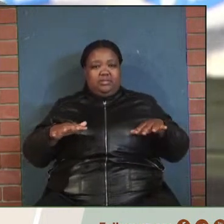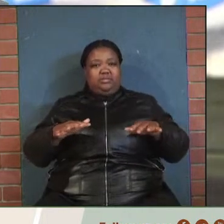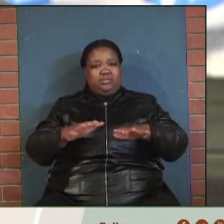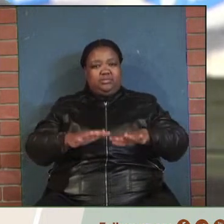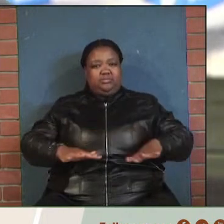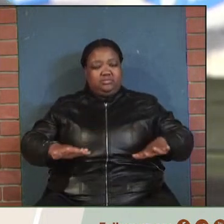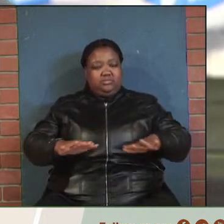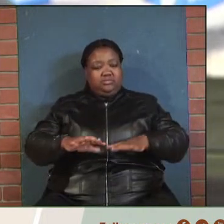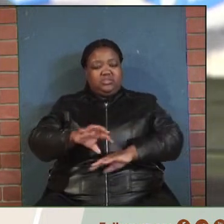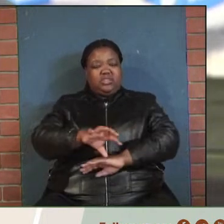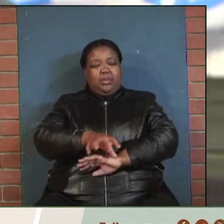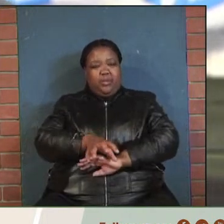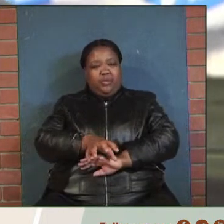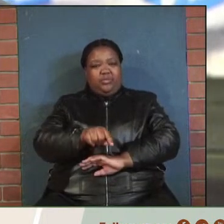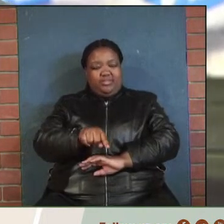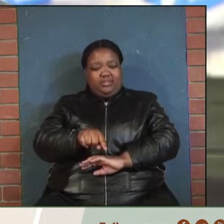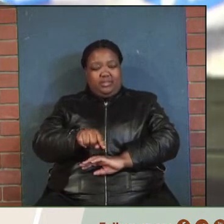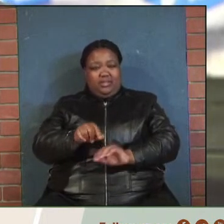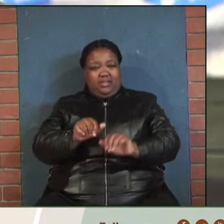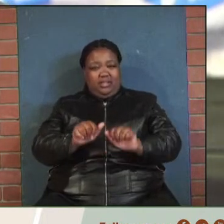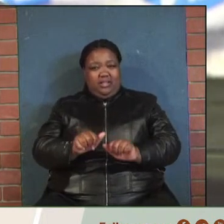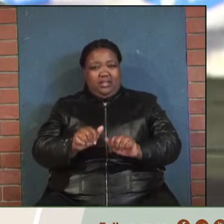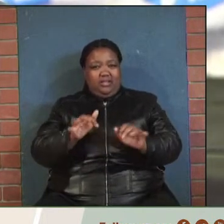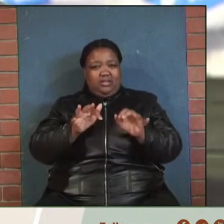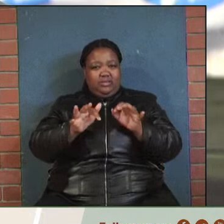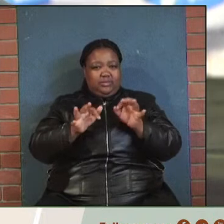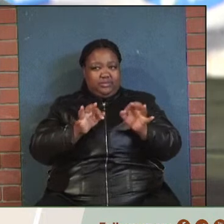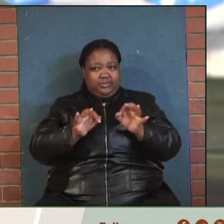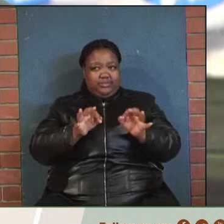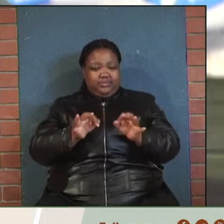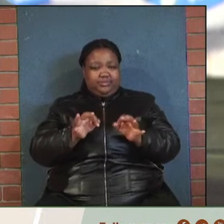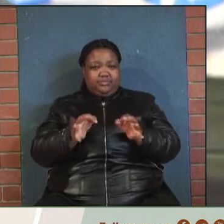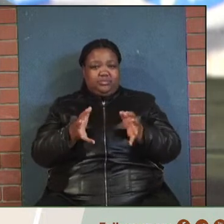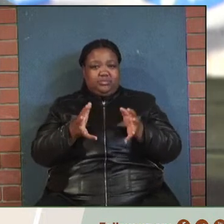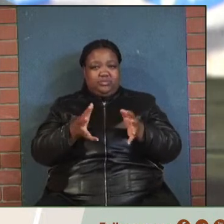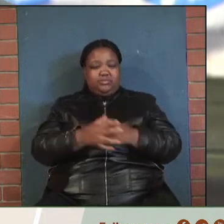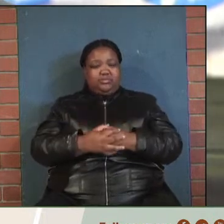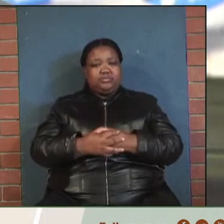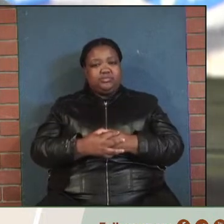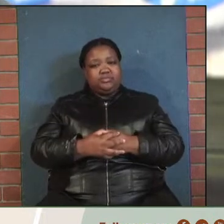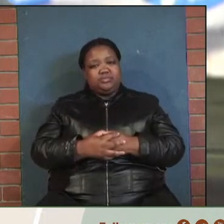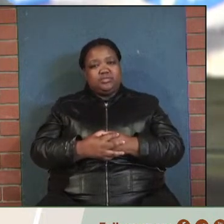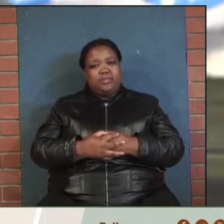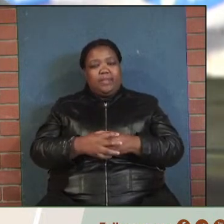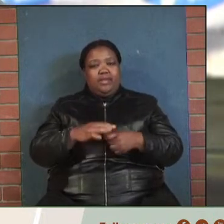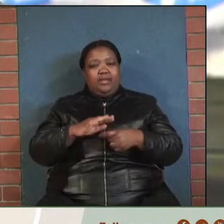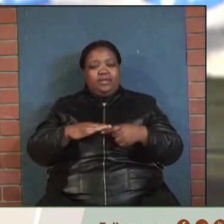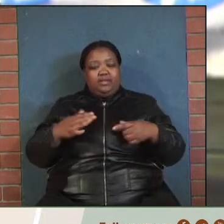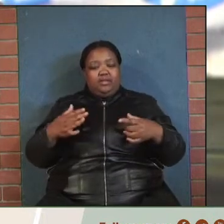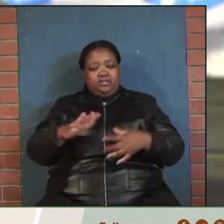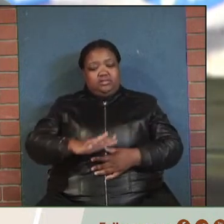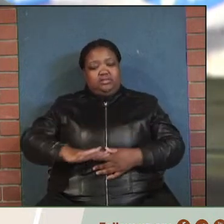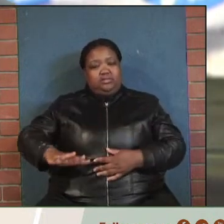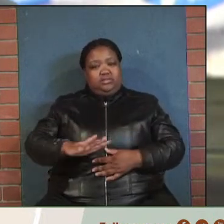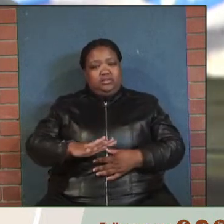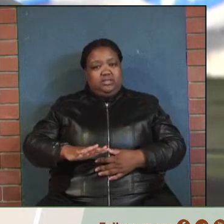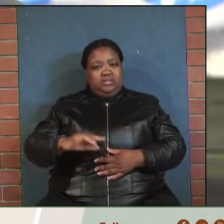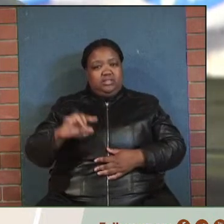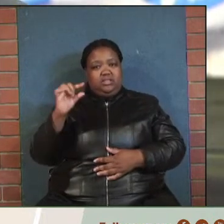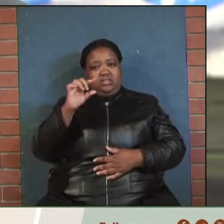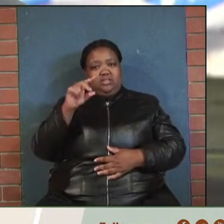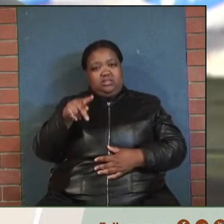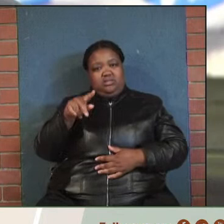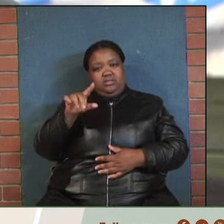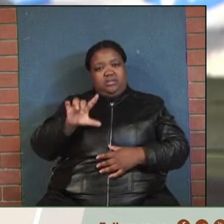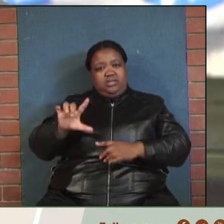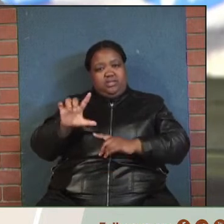provincial legislature are described as follows. The precinct of parliament or legislature